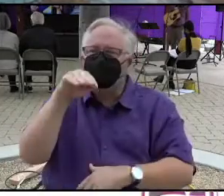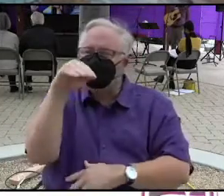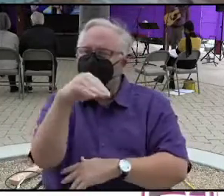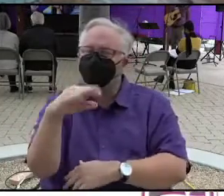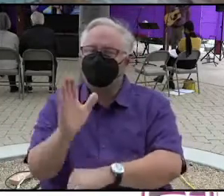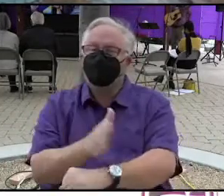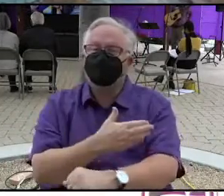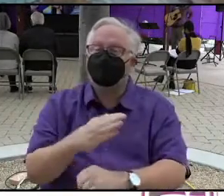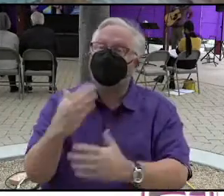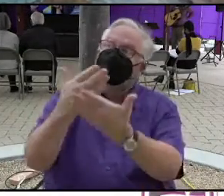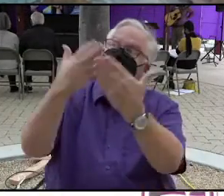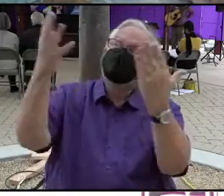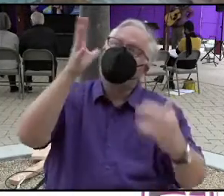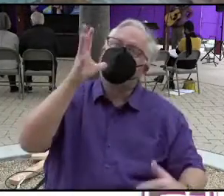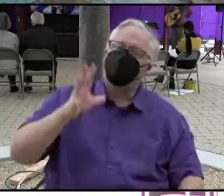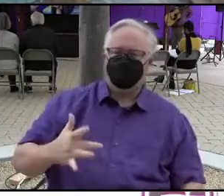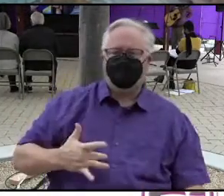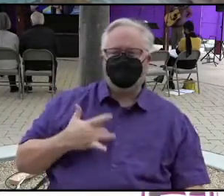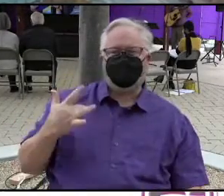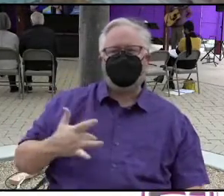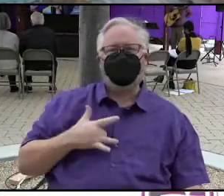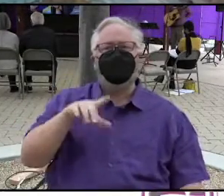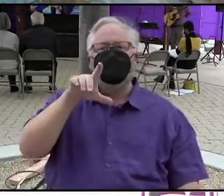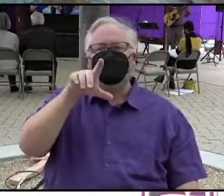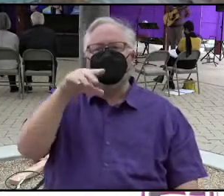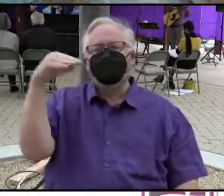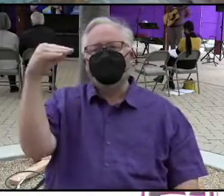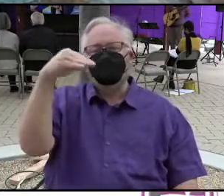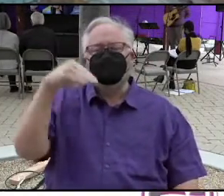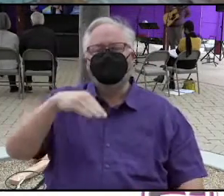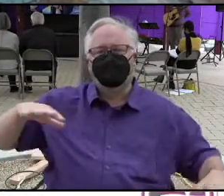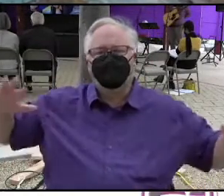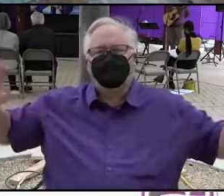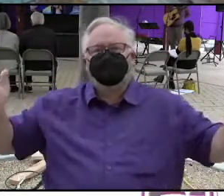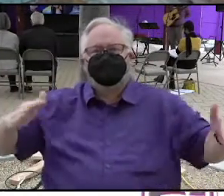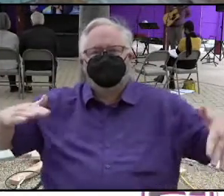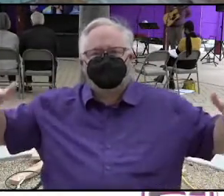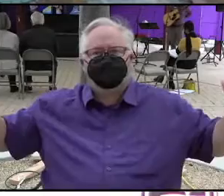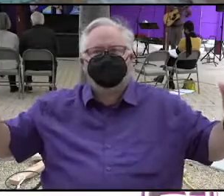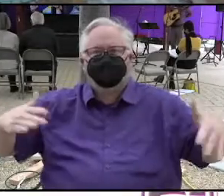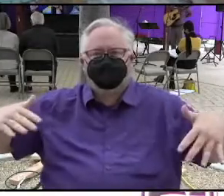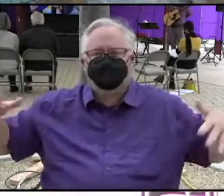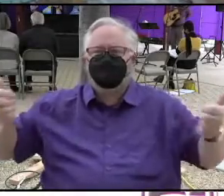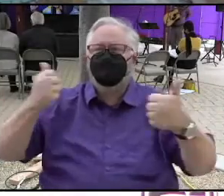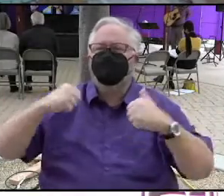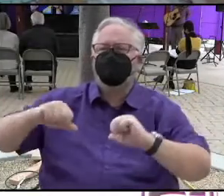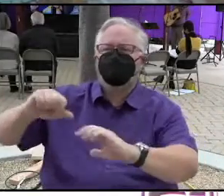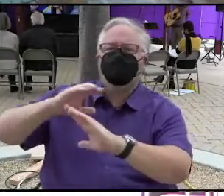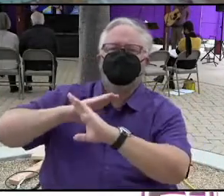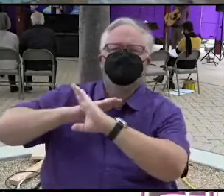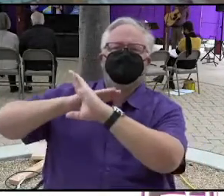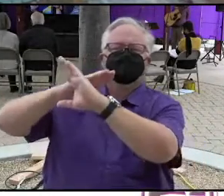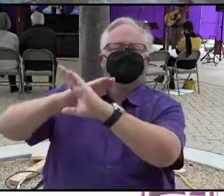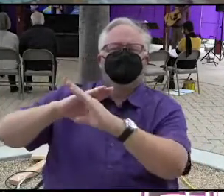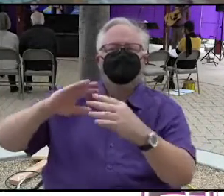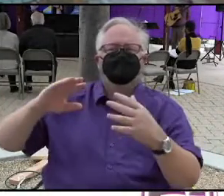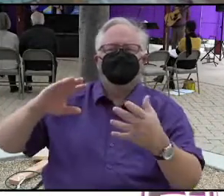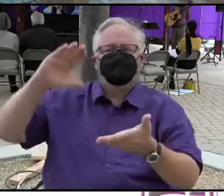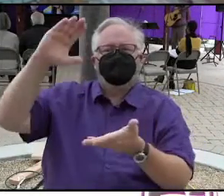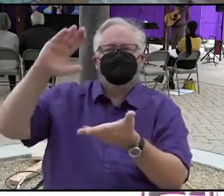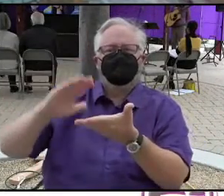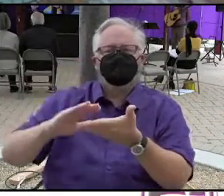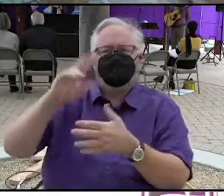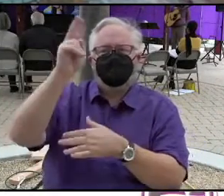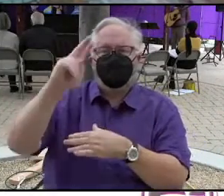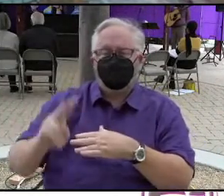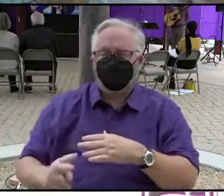Woman felt the beat of their wings as they flew beneath to break her fall. Far from the only home